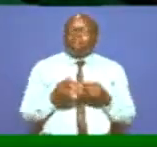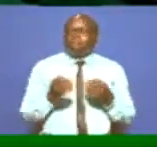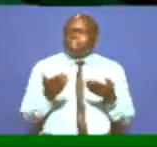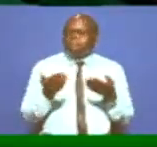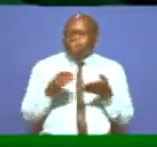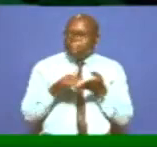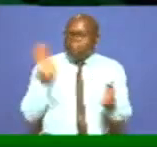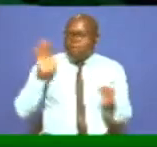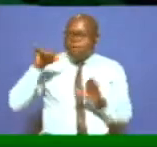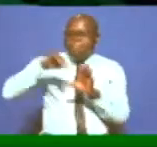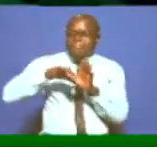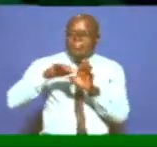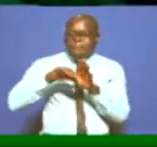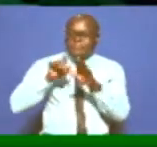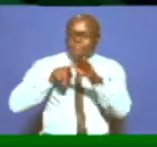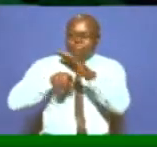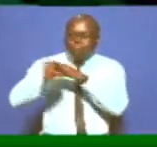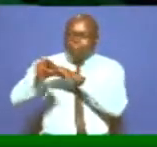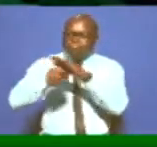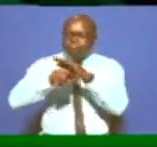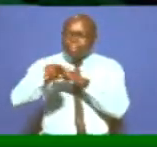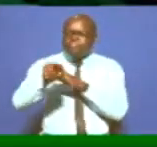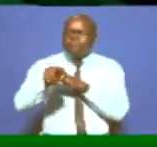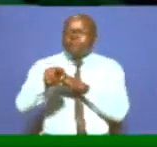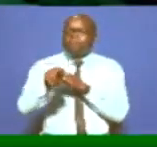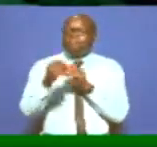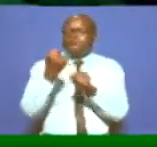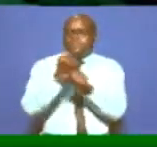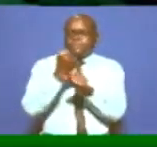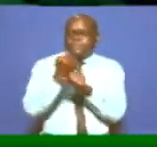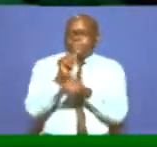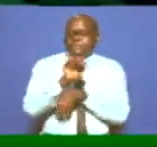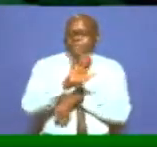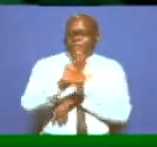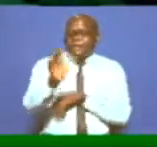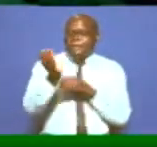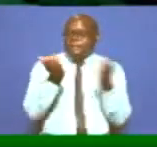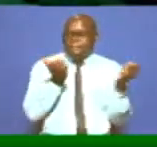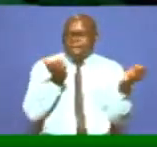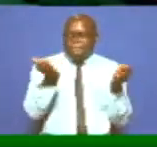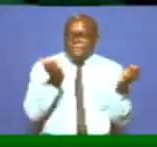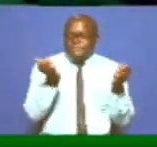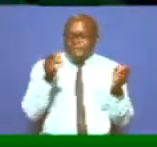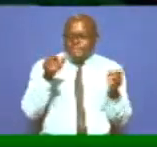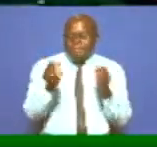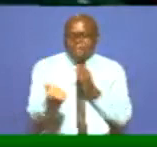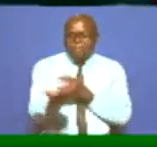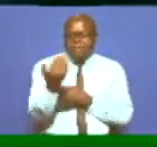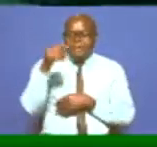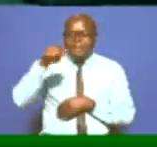more members access the chamber to allow the House transact business this morning.